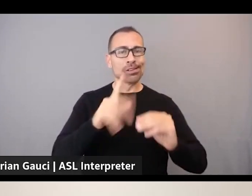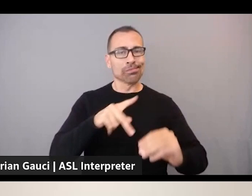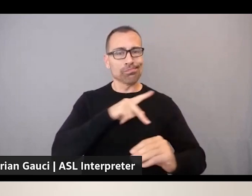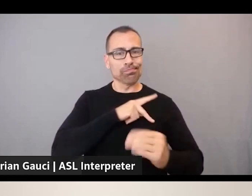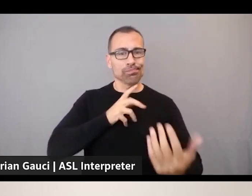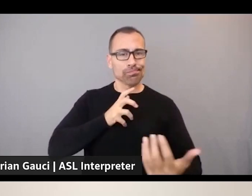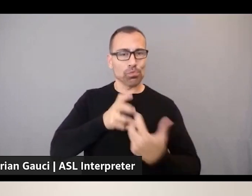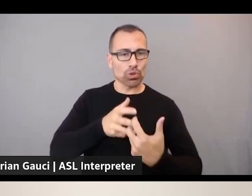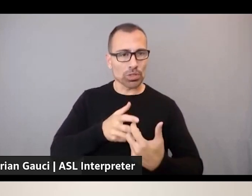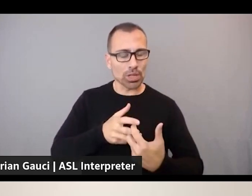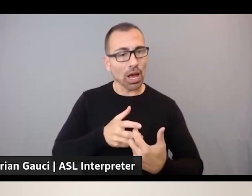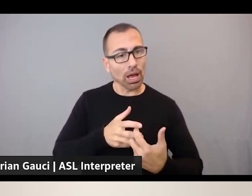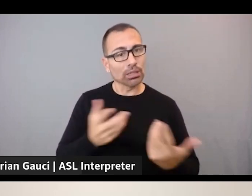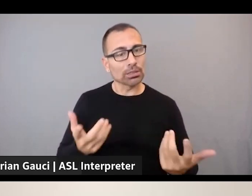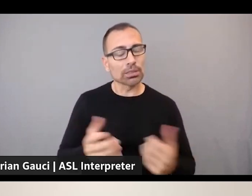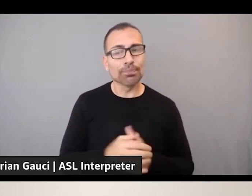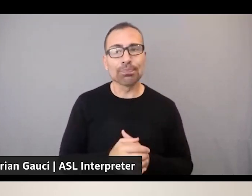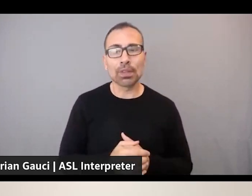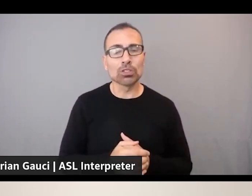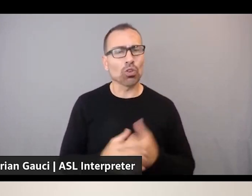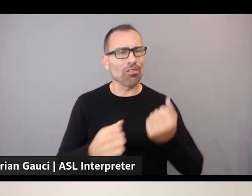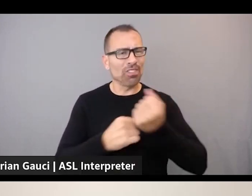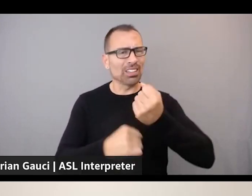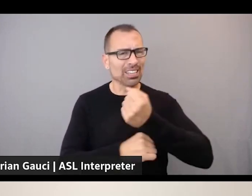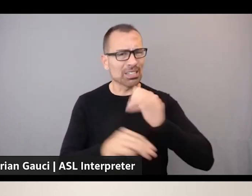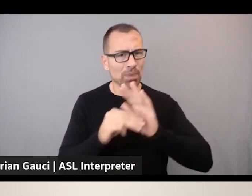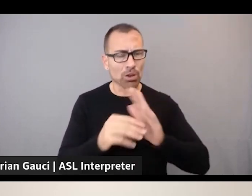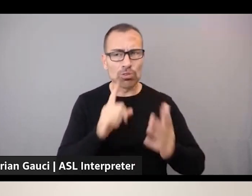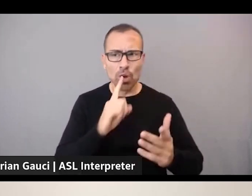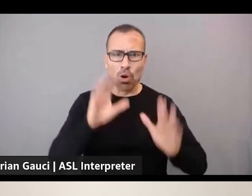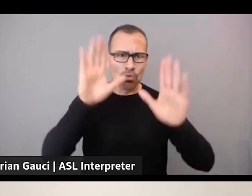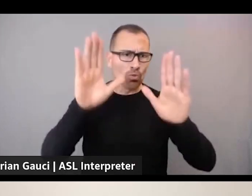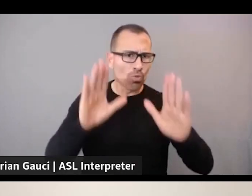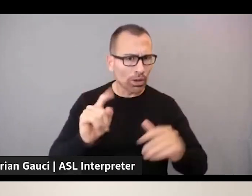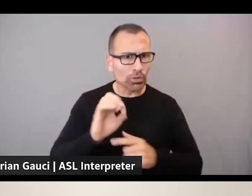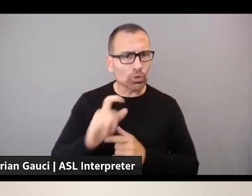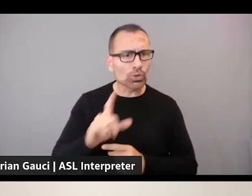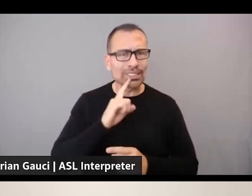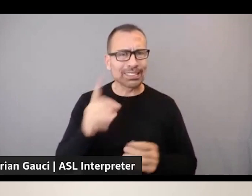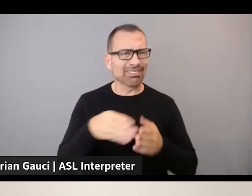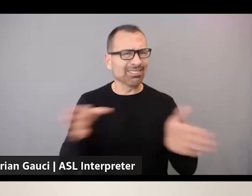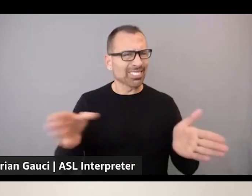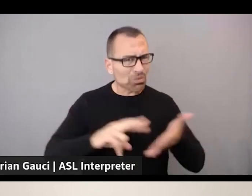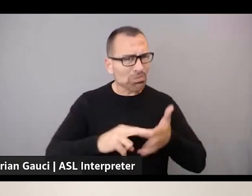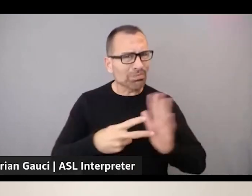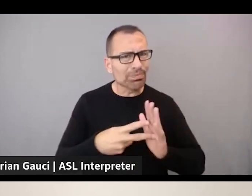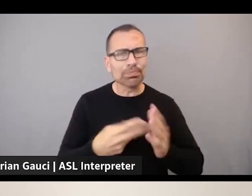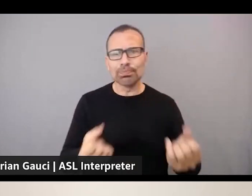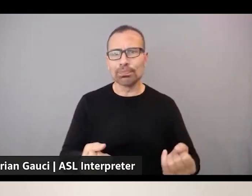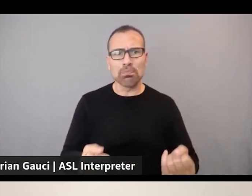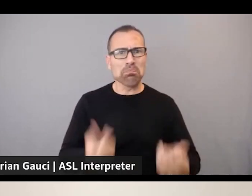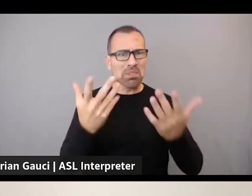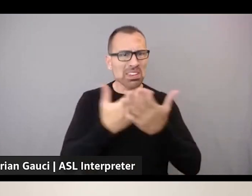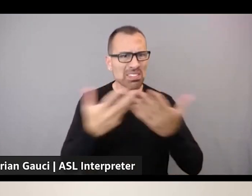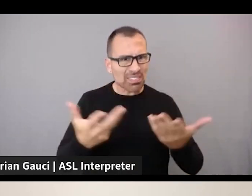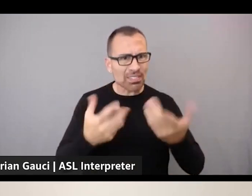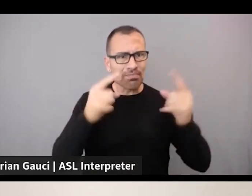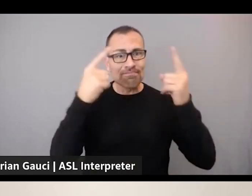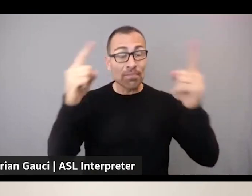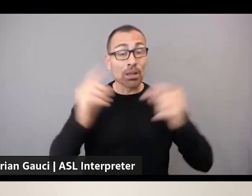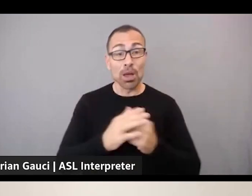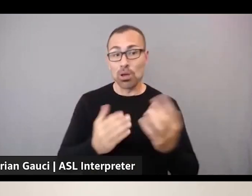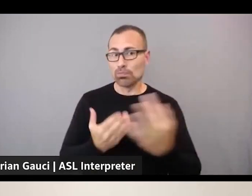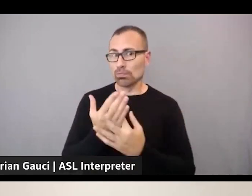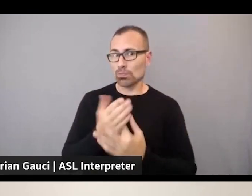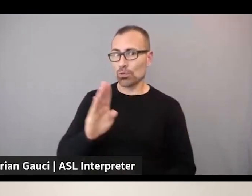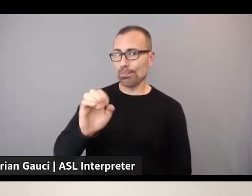models are these incredible tools that are general purpose, that do all these useful things. And then through Amazon Bedrock, we're making